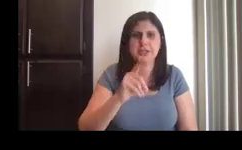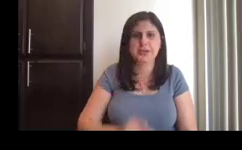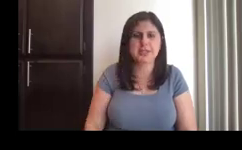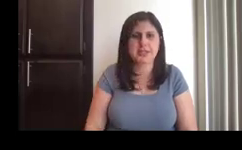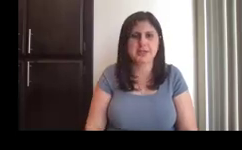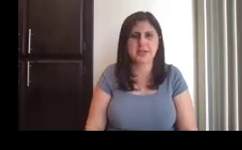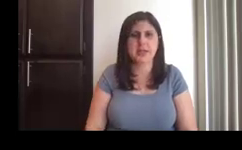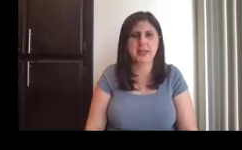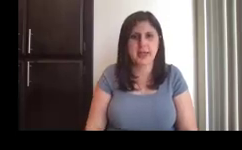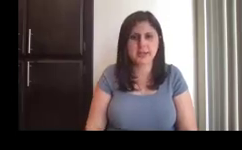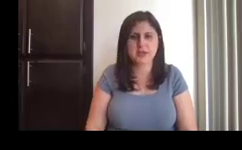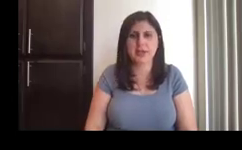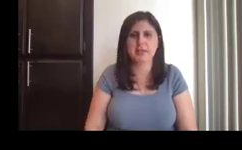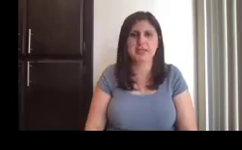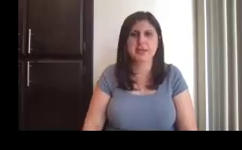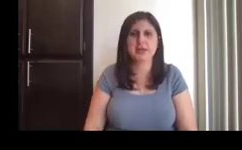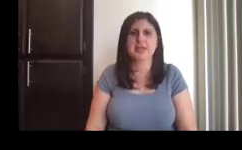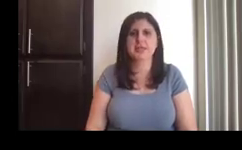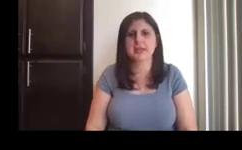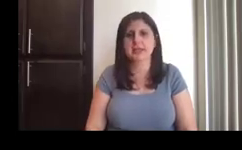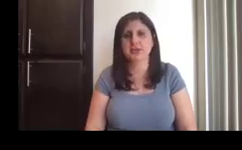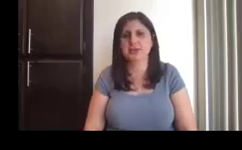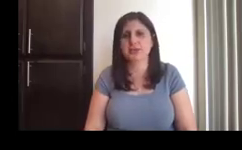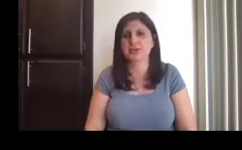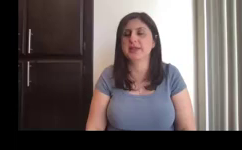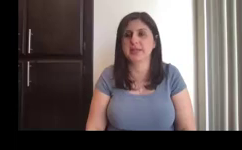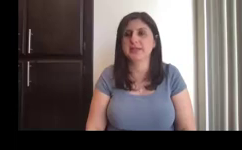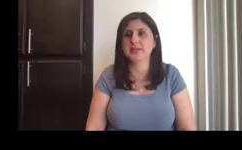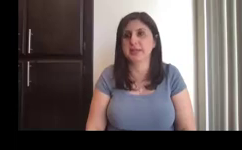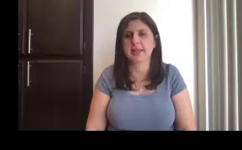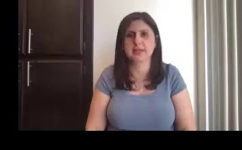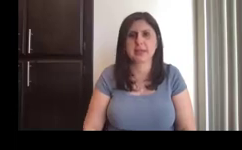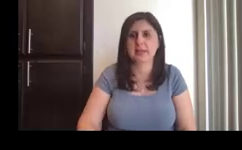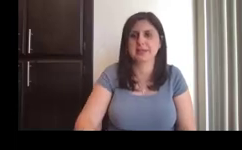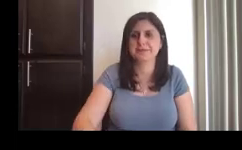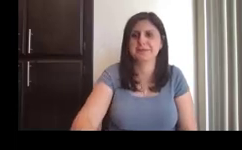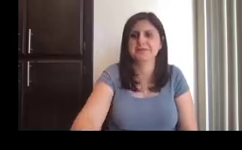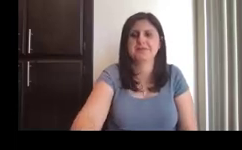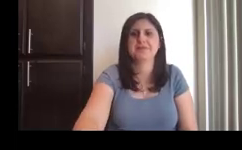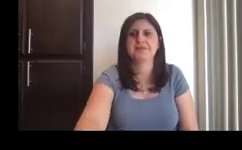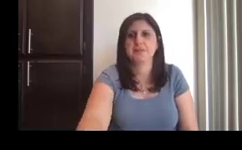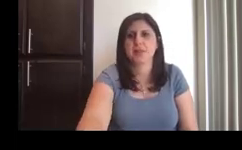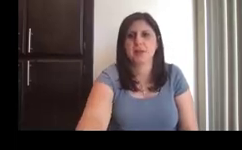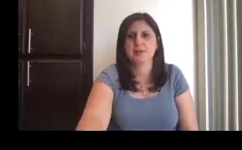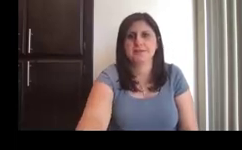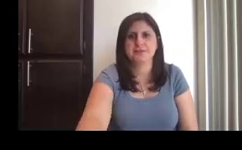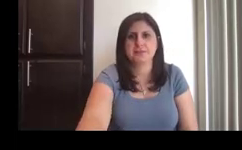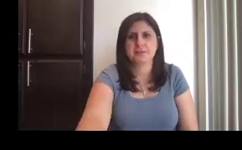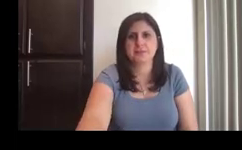Okay, we're going to do this activity in class. So again, please memorize all these signs so we can do all these activities in class, next class.